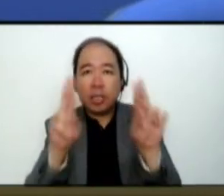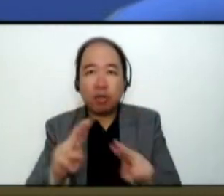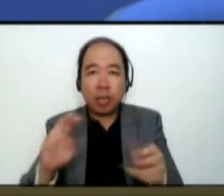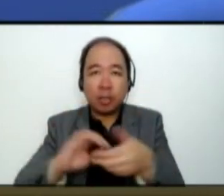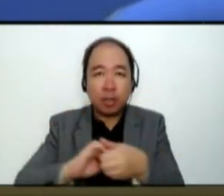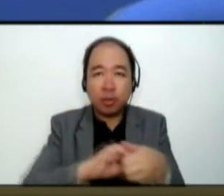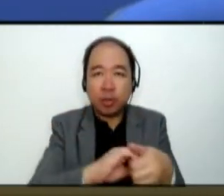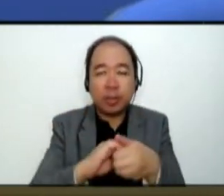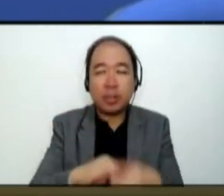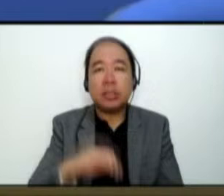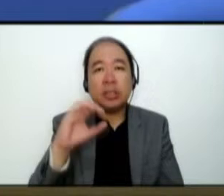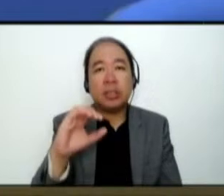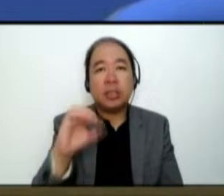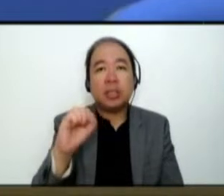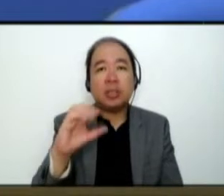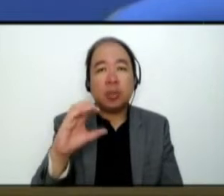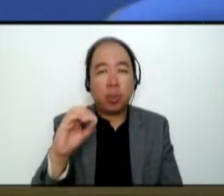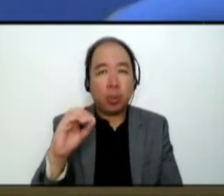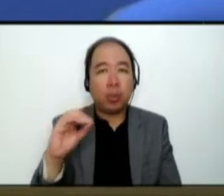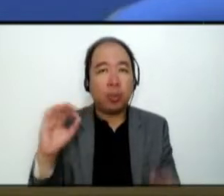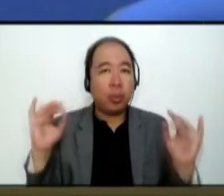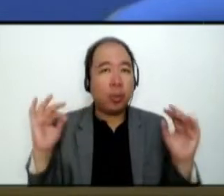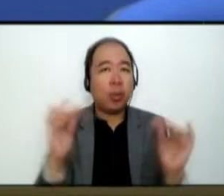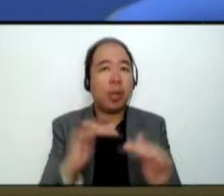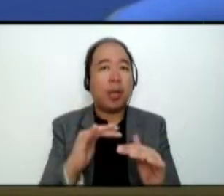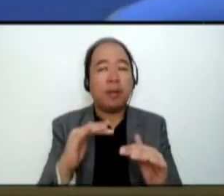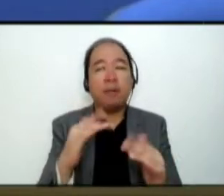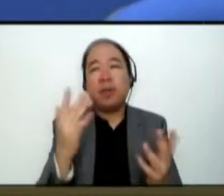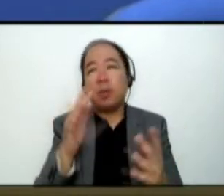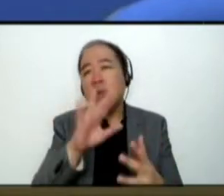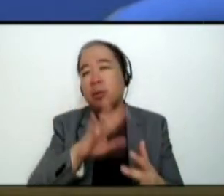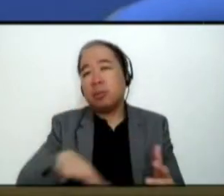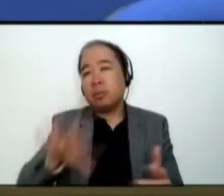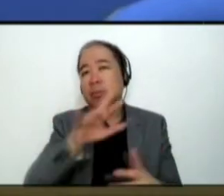society organizations from 38 countries.